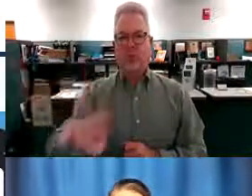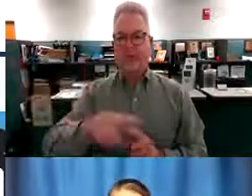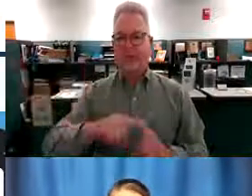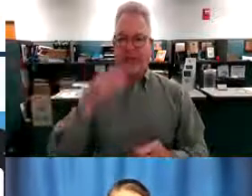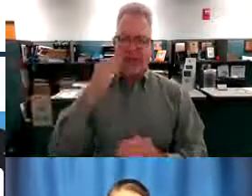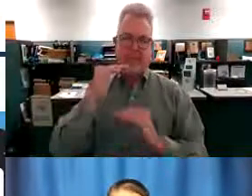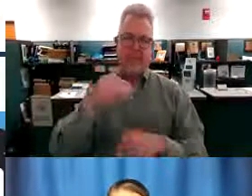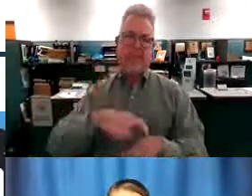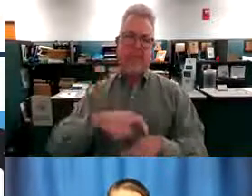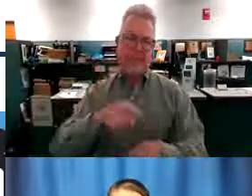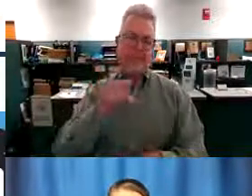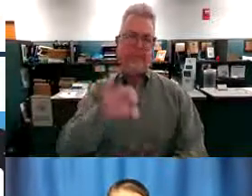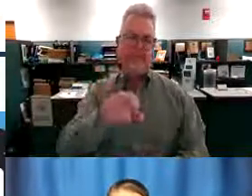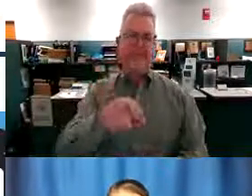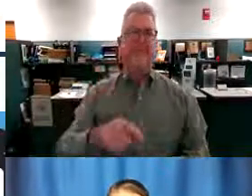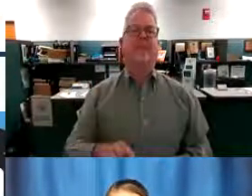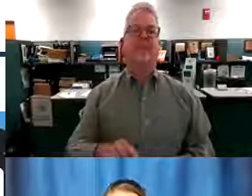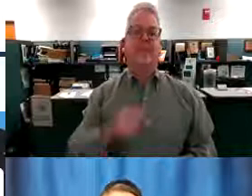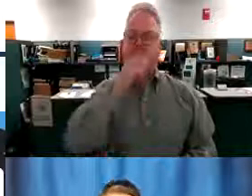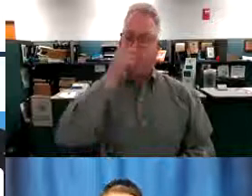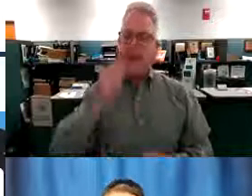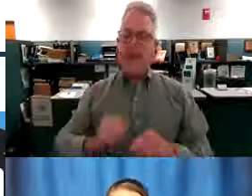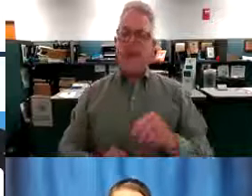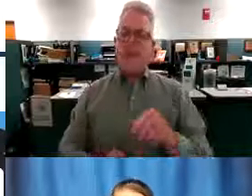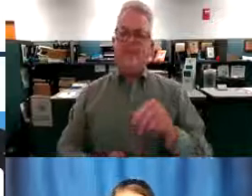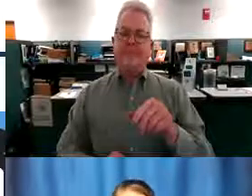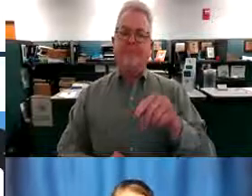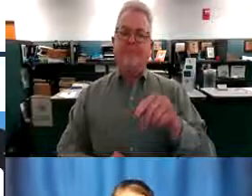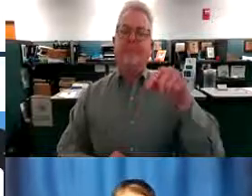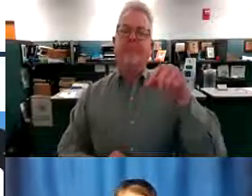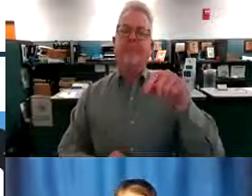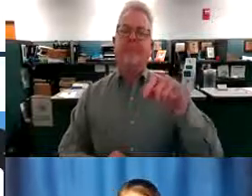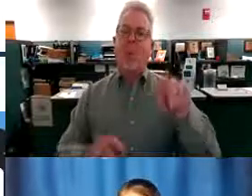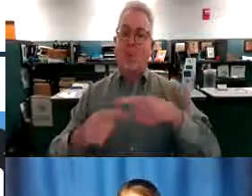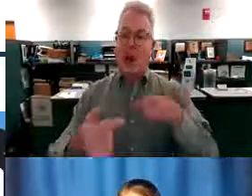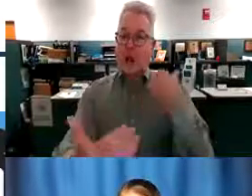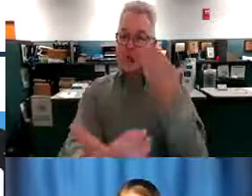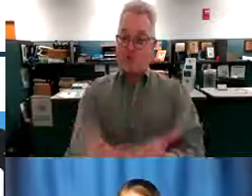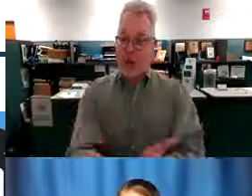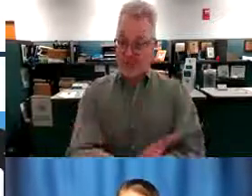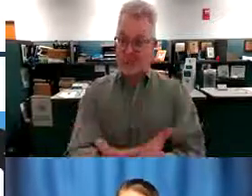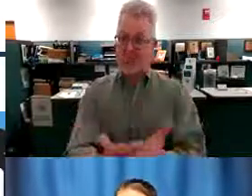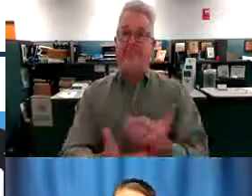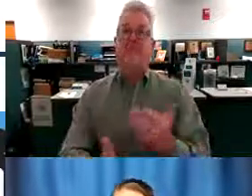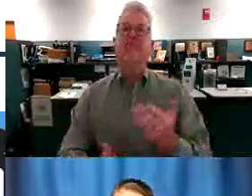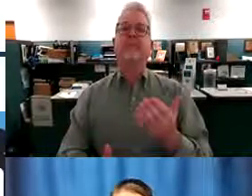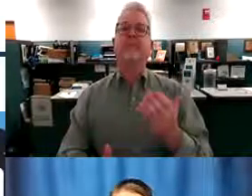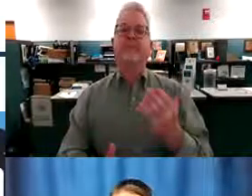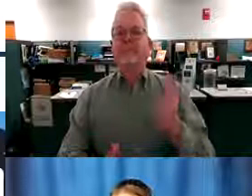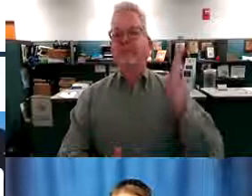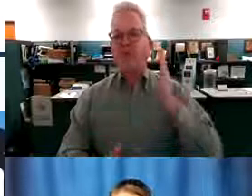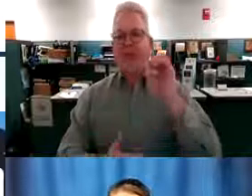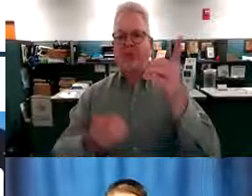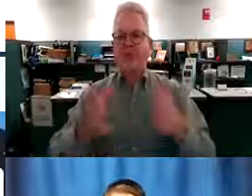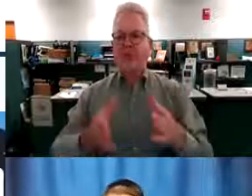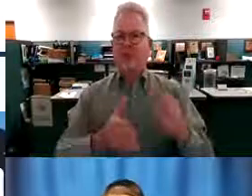So really, this is a pop quiz for all of you. I know in the interest of time, it won't be, but when I